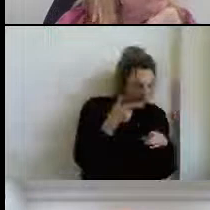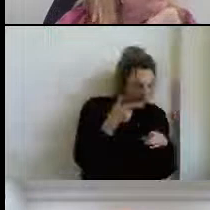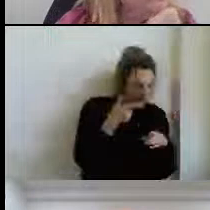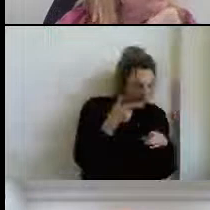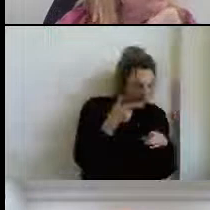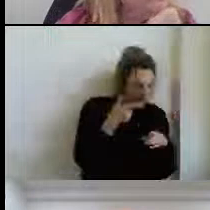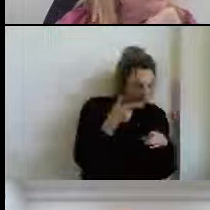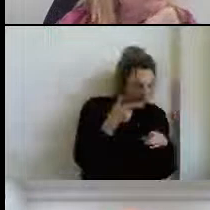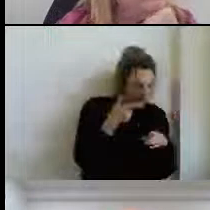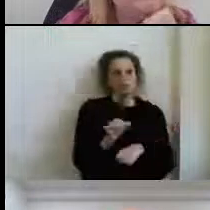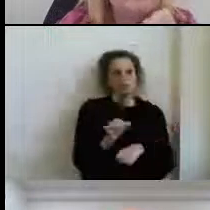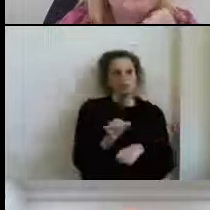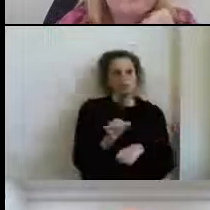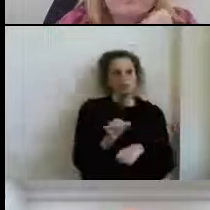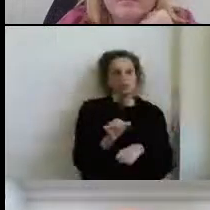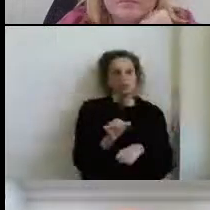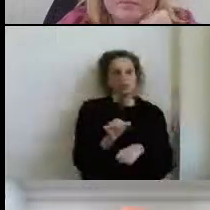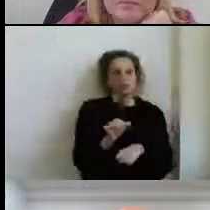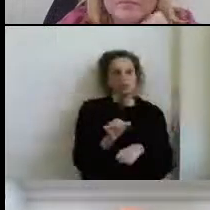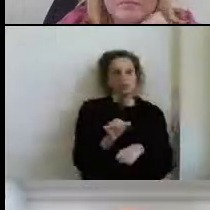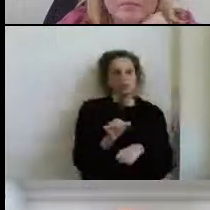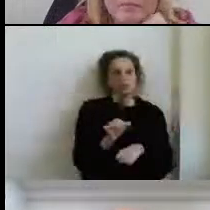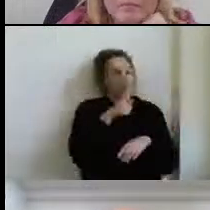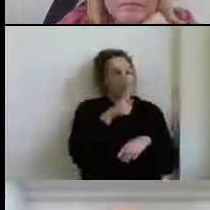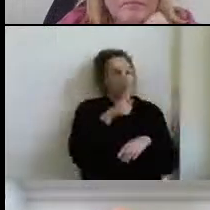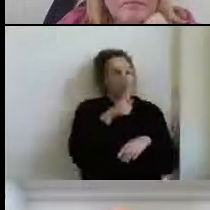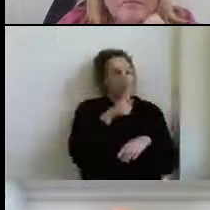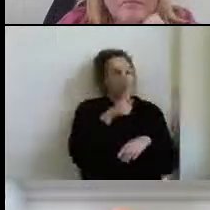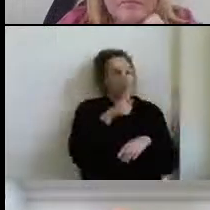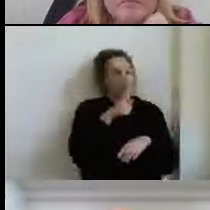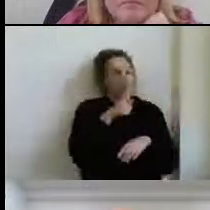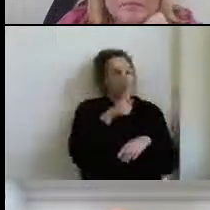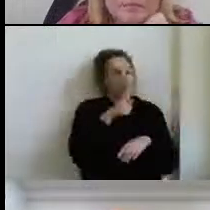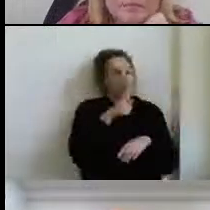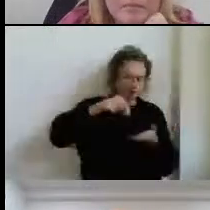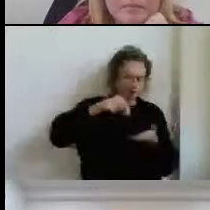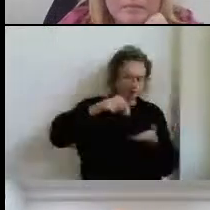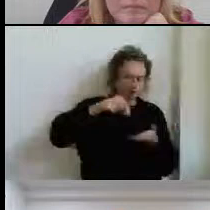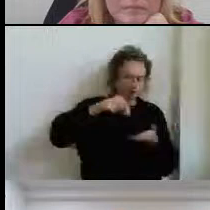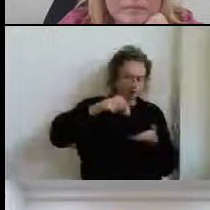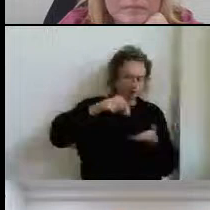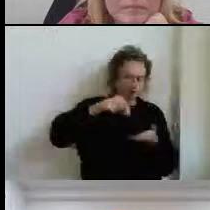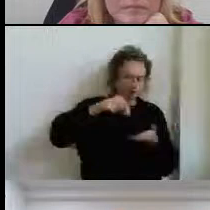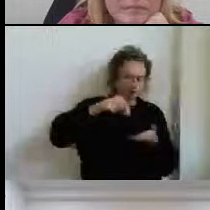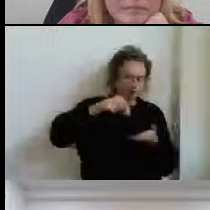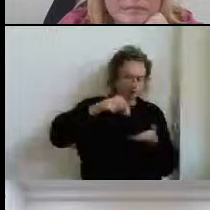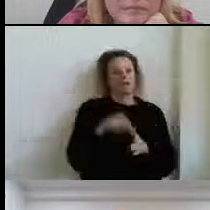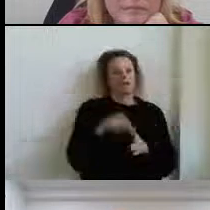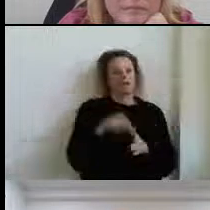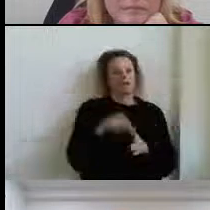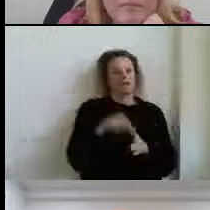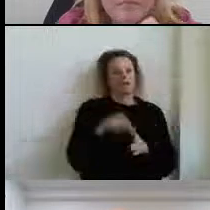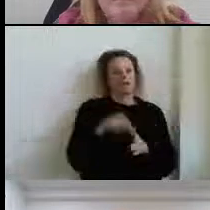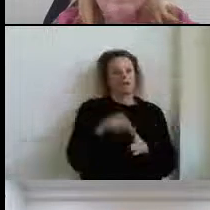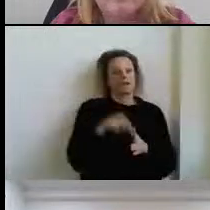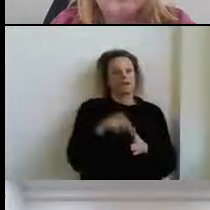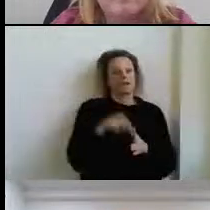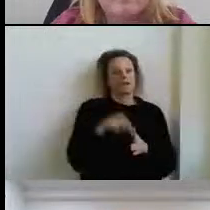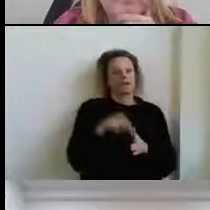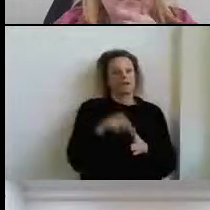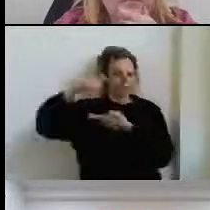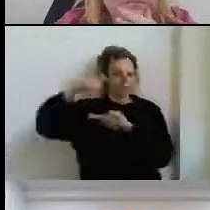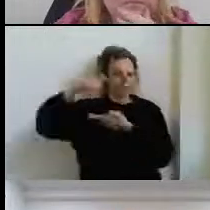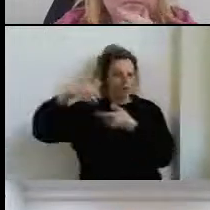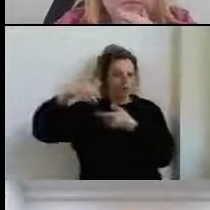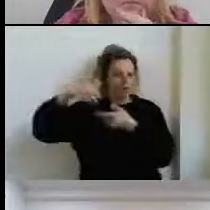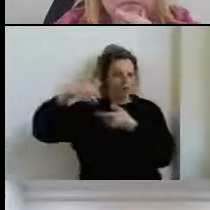But glue dots are kind of where we took our inspiration from on this. This will be on the shelf next to the Surface, in